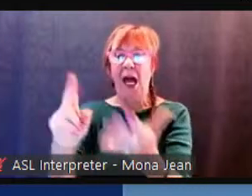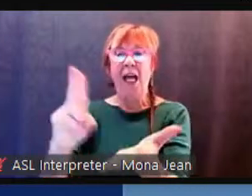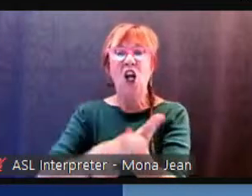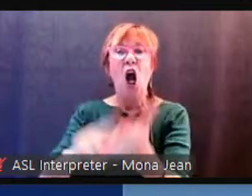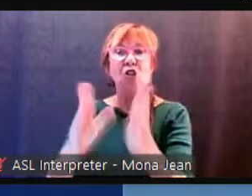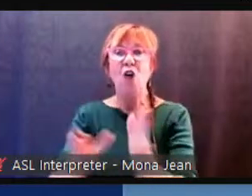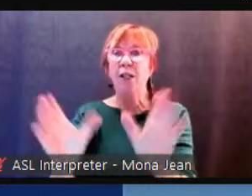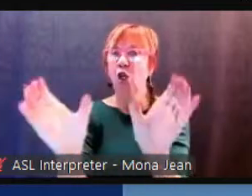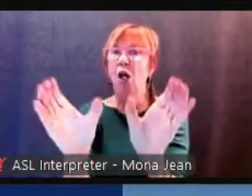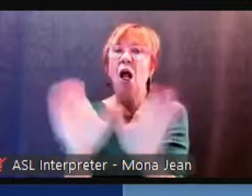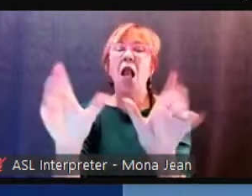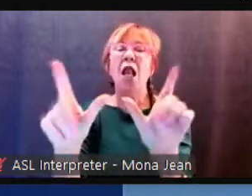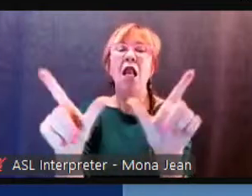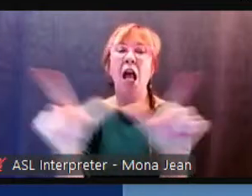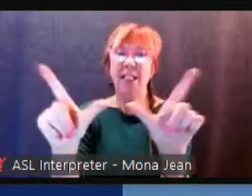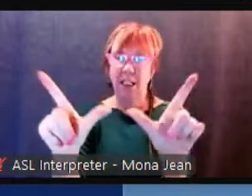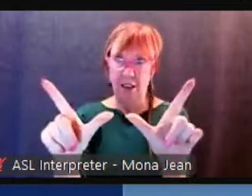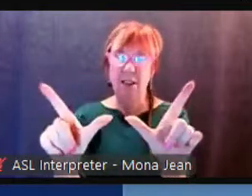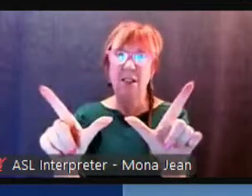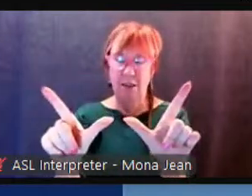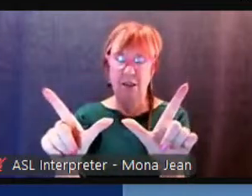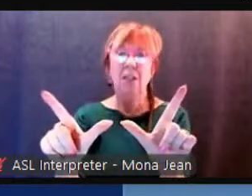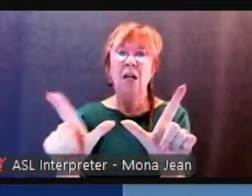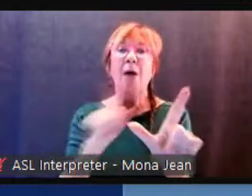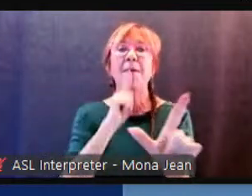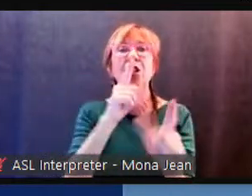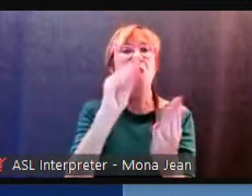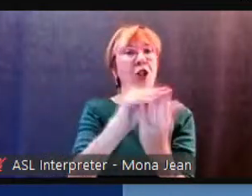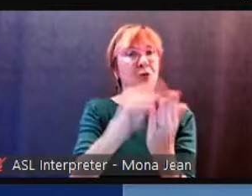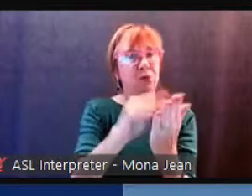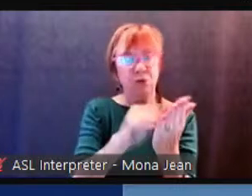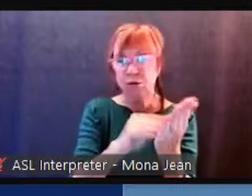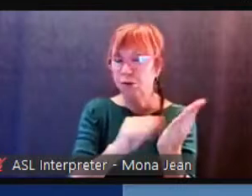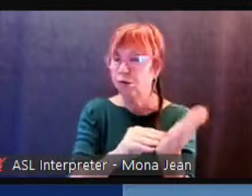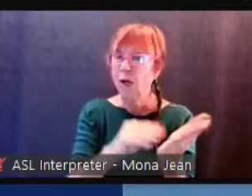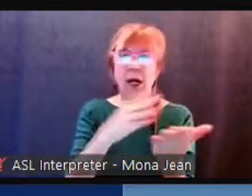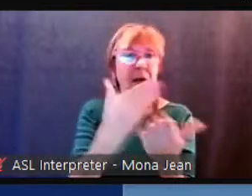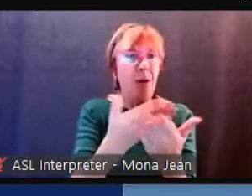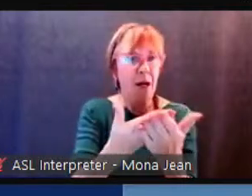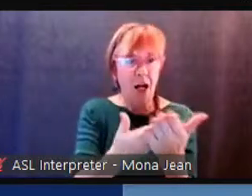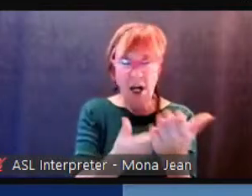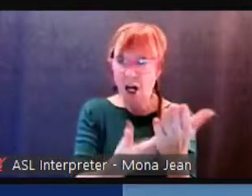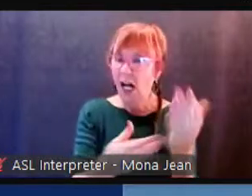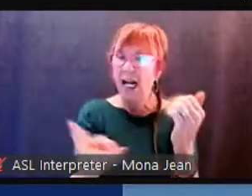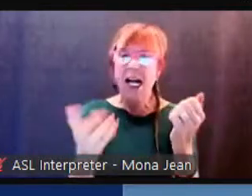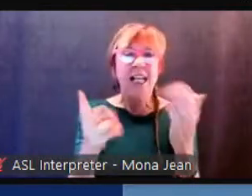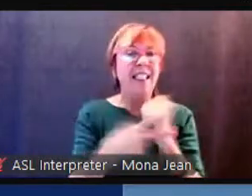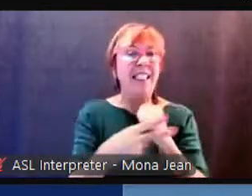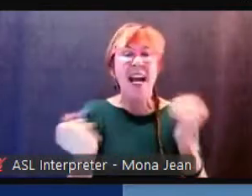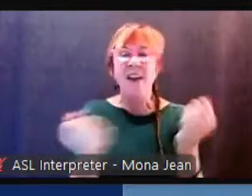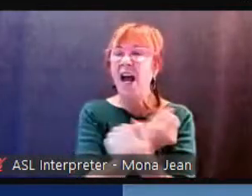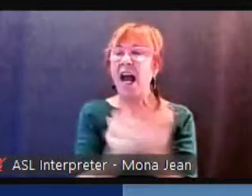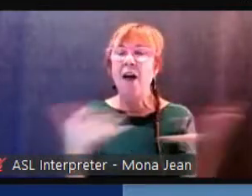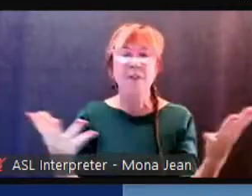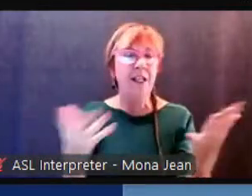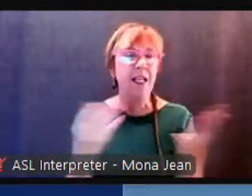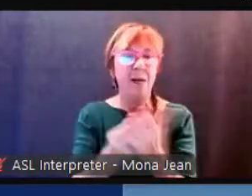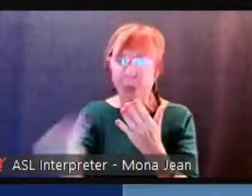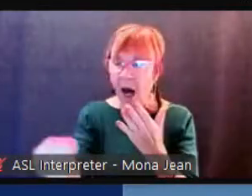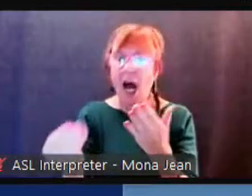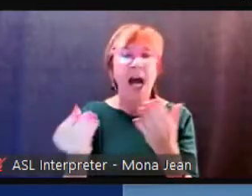very important. Be sure to be keeping records and save all estimates, contracts, receipts for purchases and